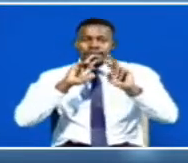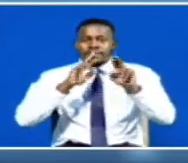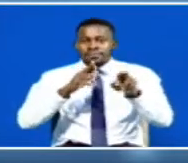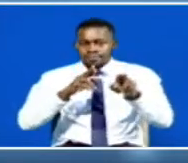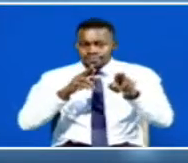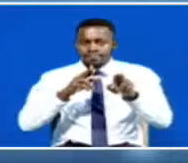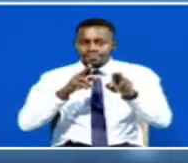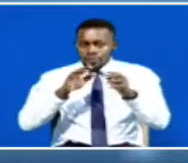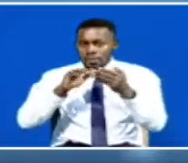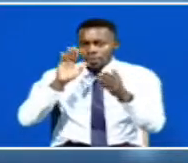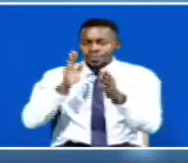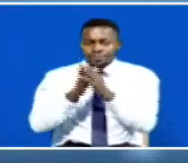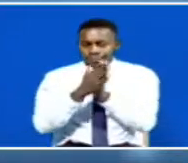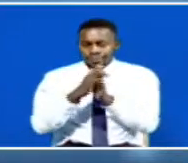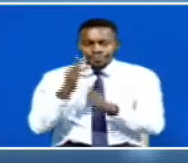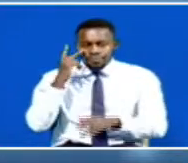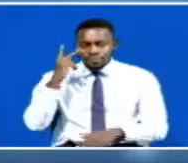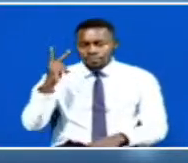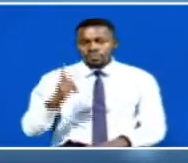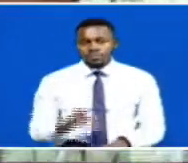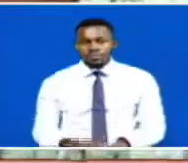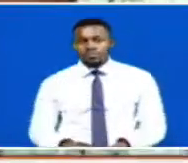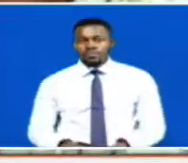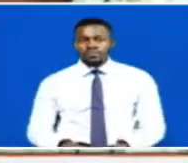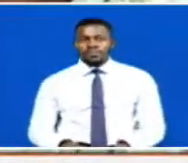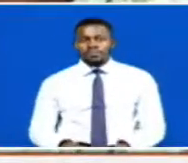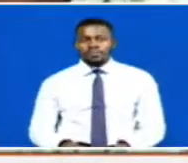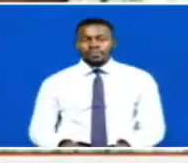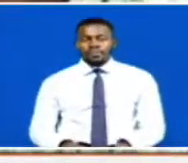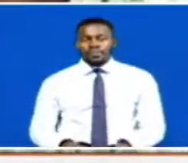Tobias Chanji has this and other highlights.